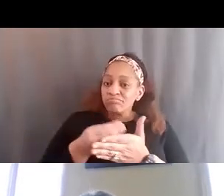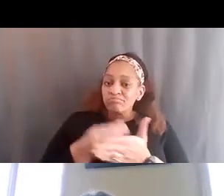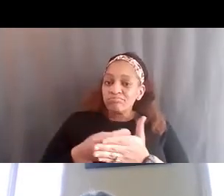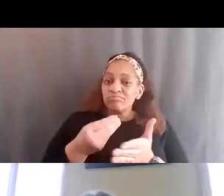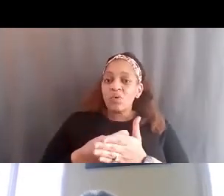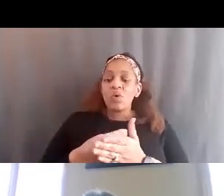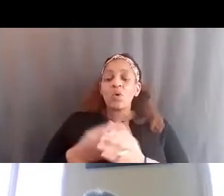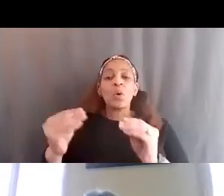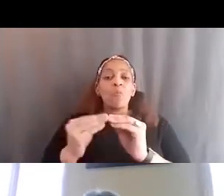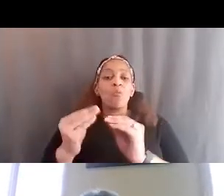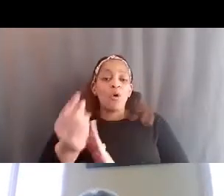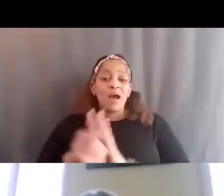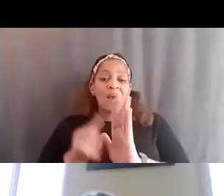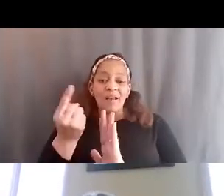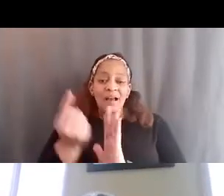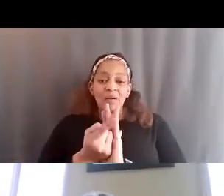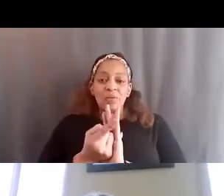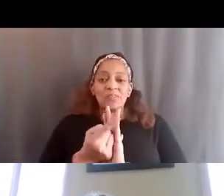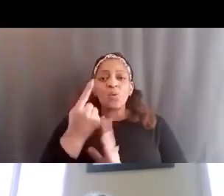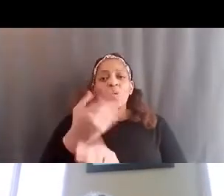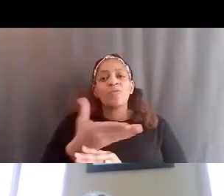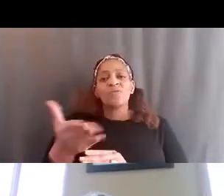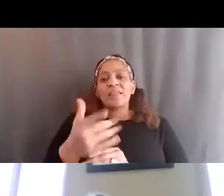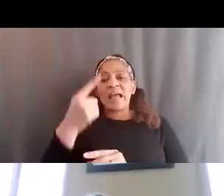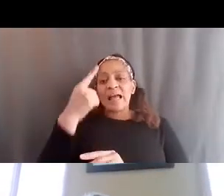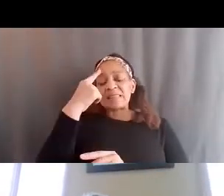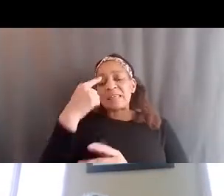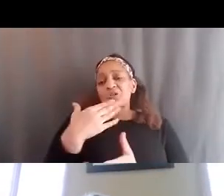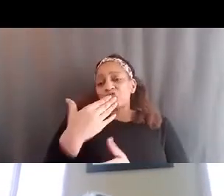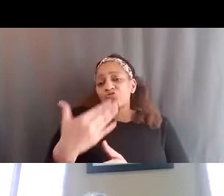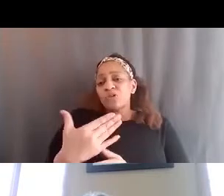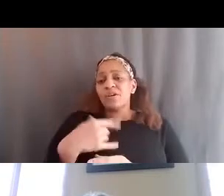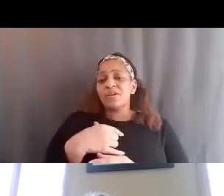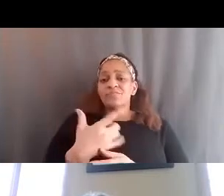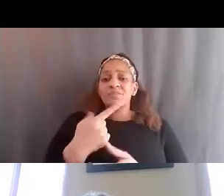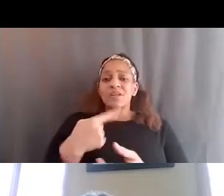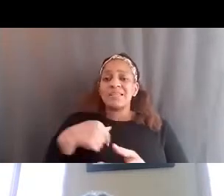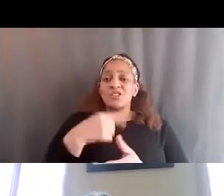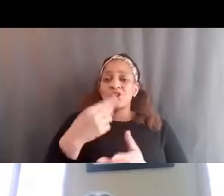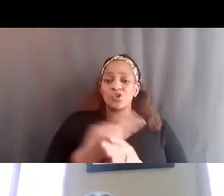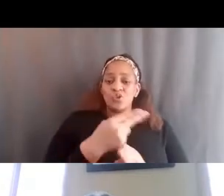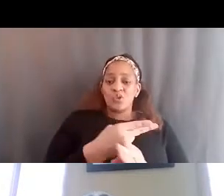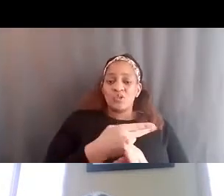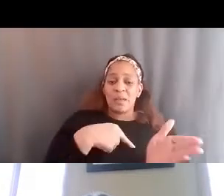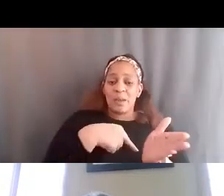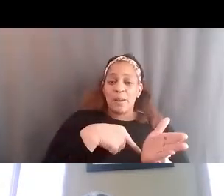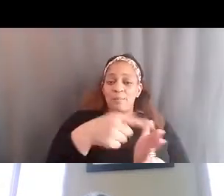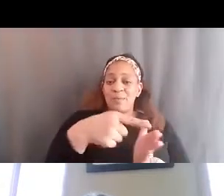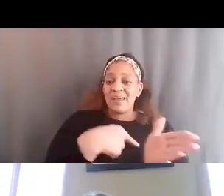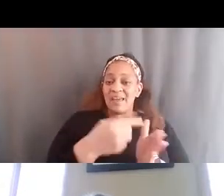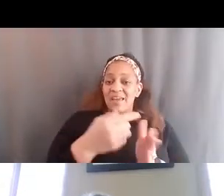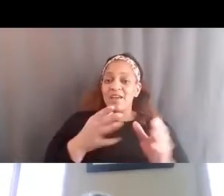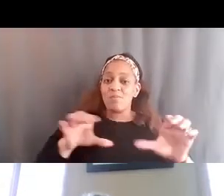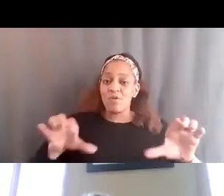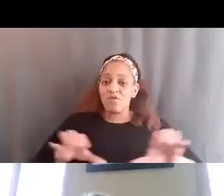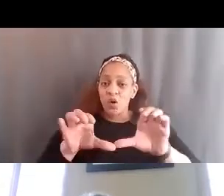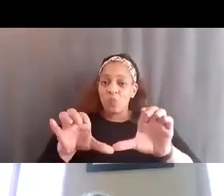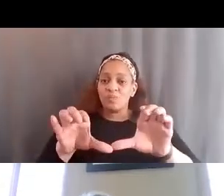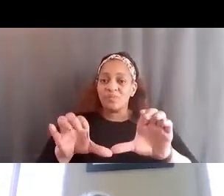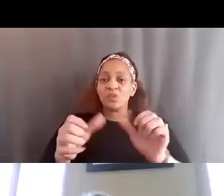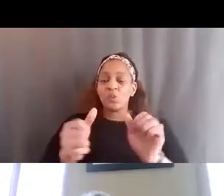then one of the things I think is most promising is the use of pay for performance with direct